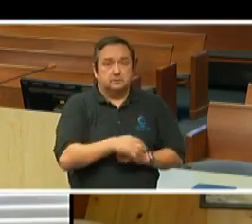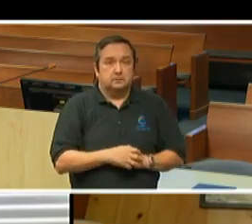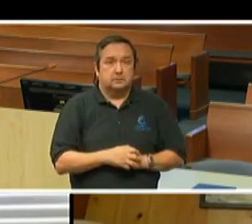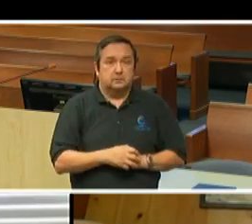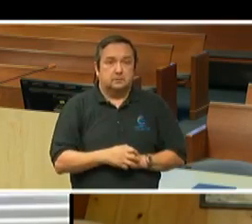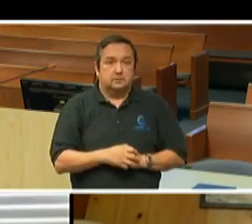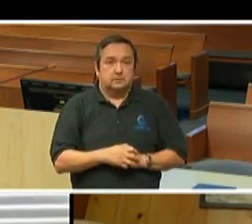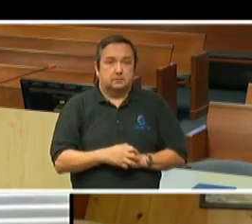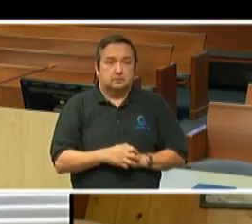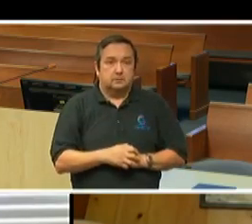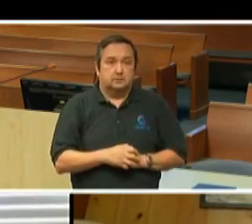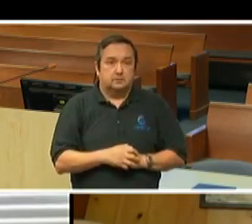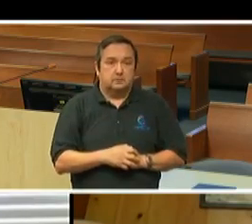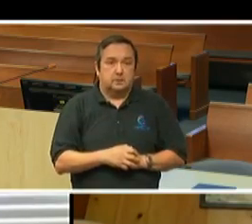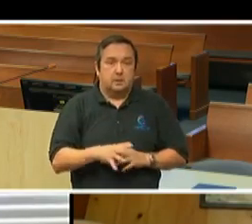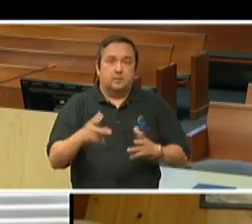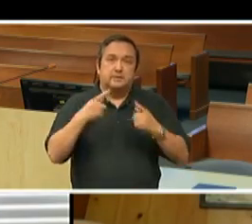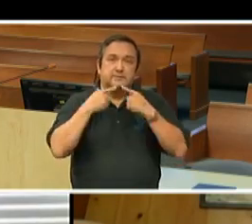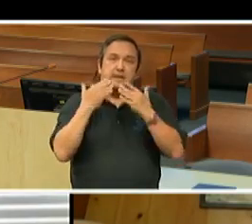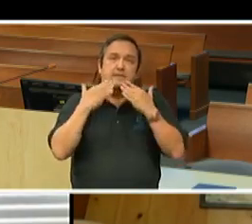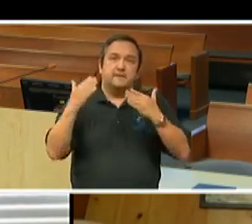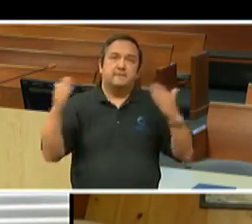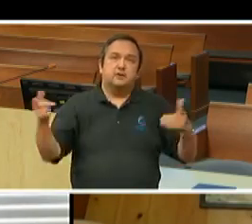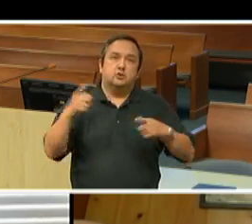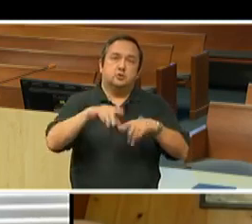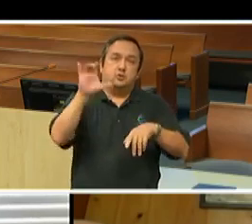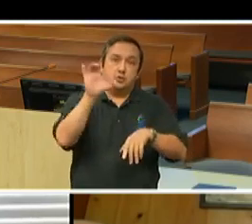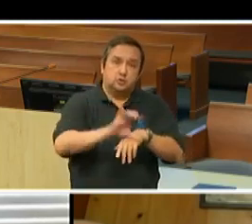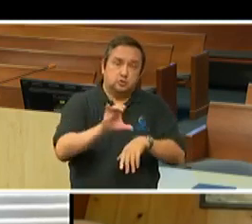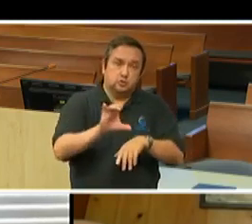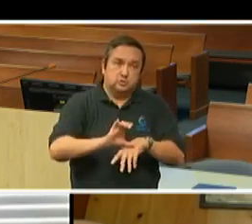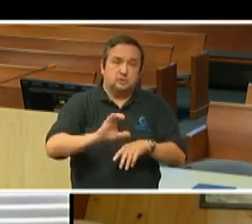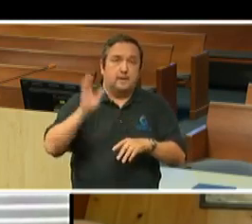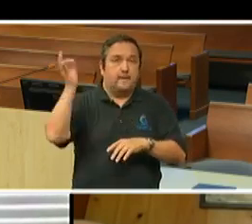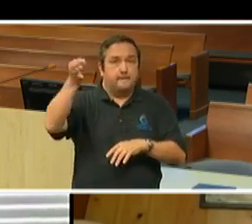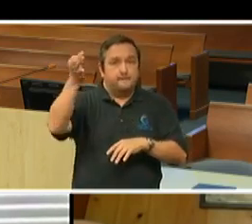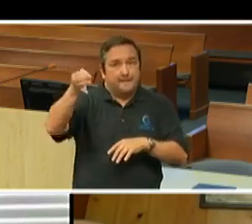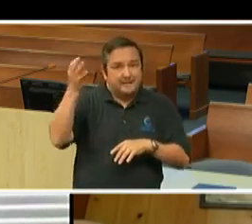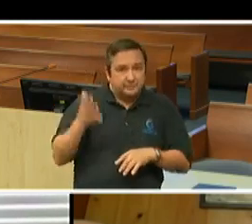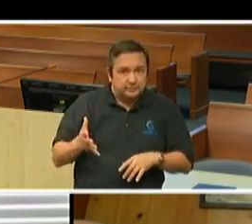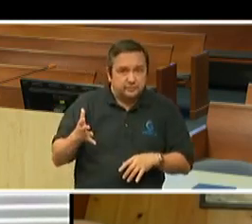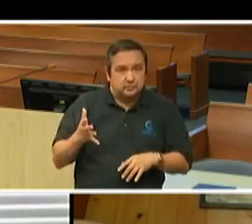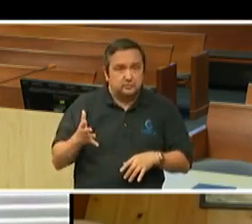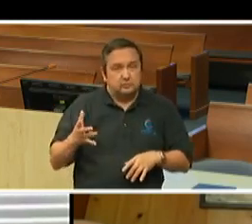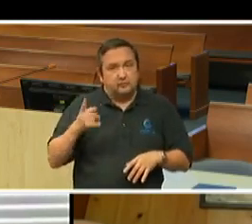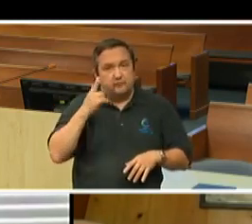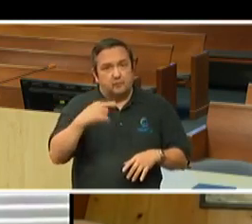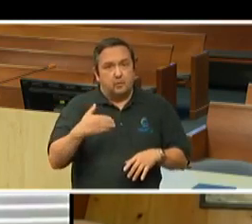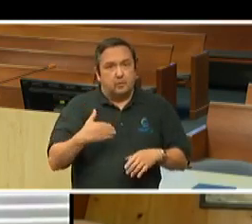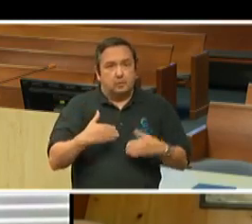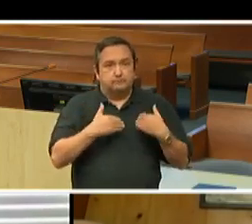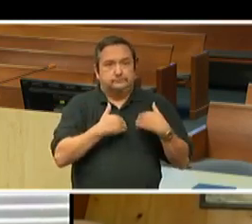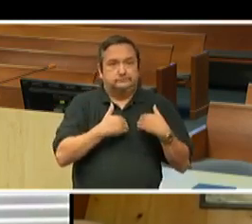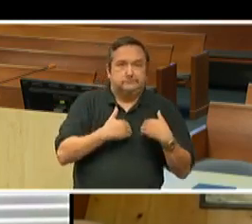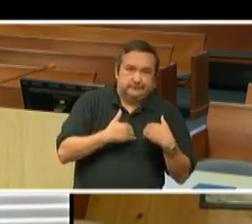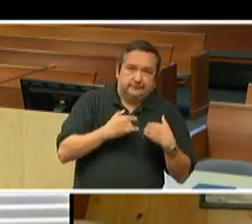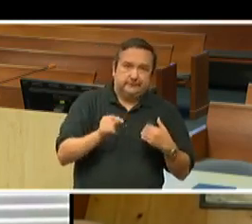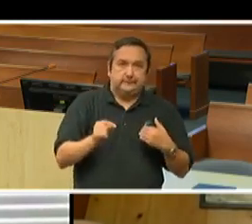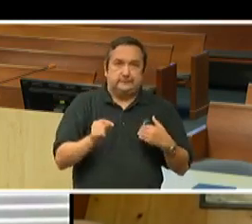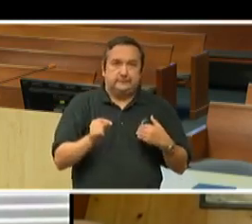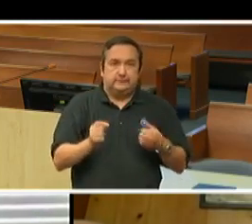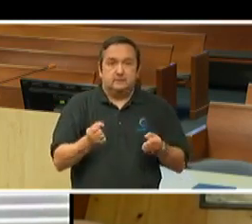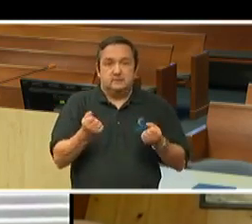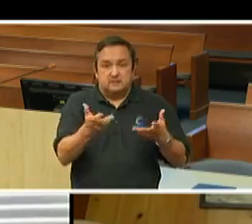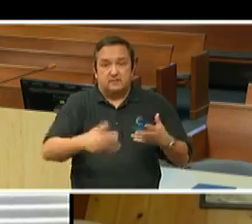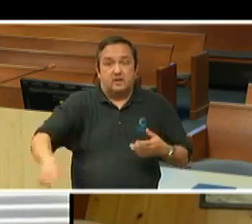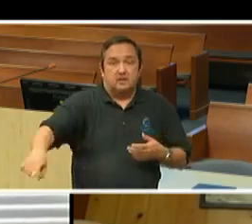I want to thank the churches and the pastors for kind of leaning in right now. A number of